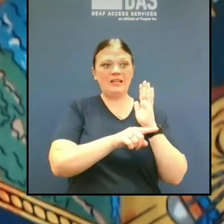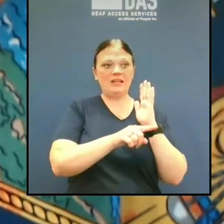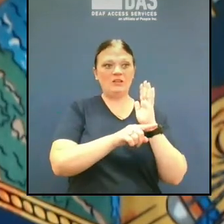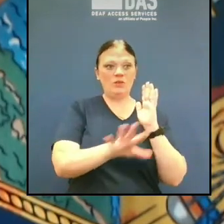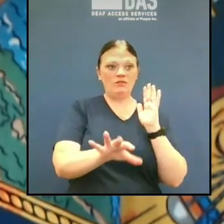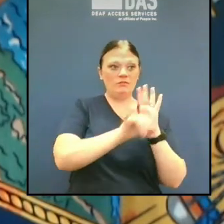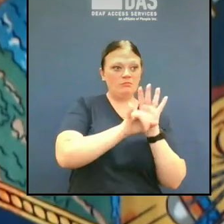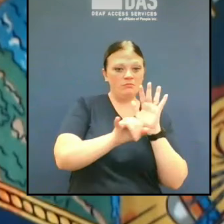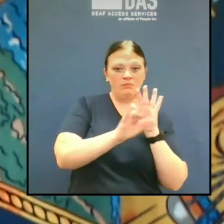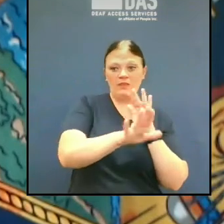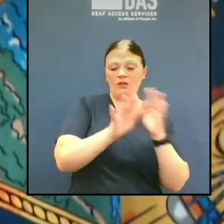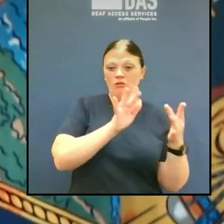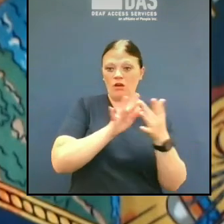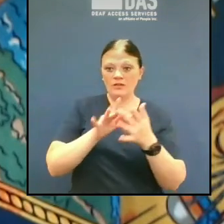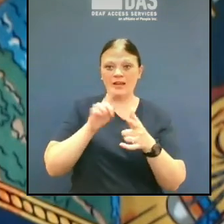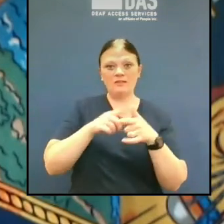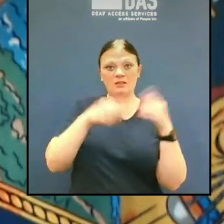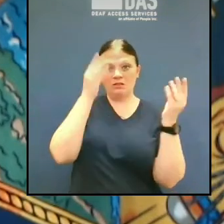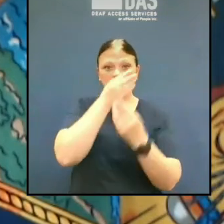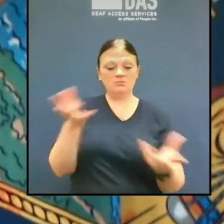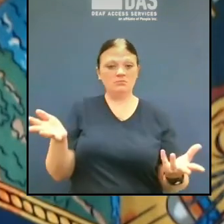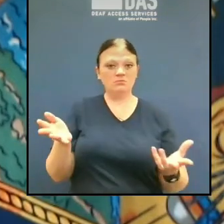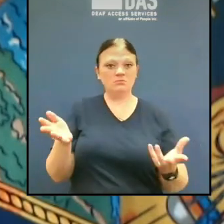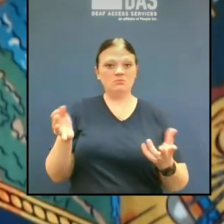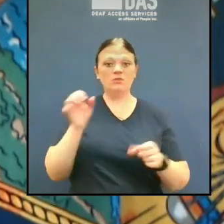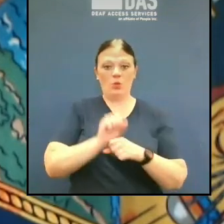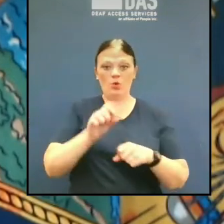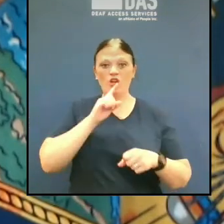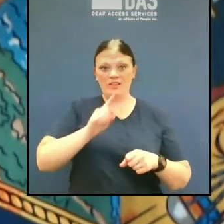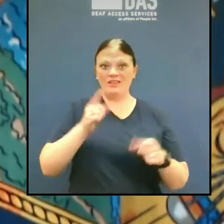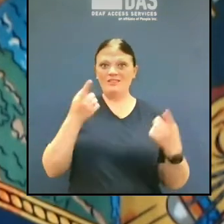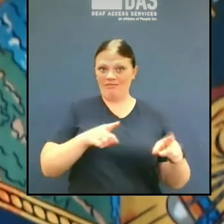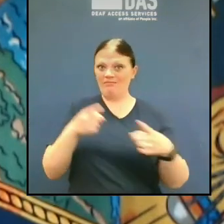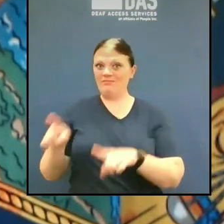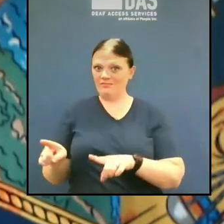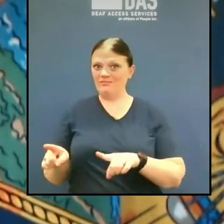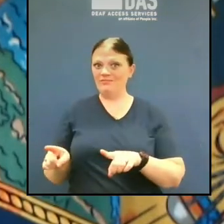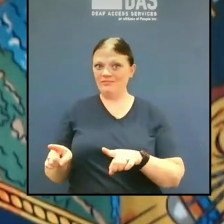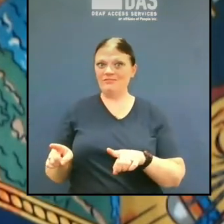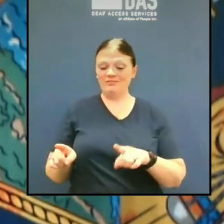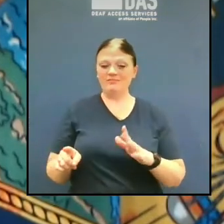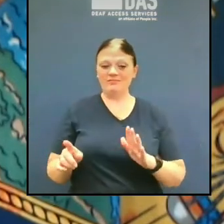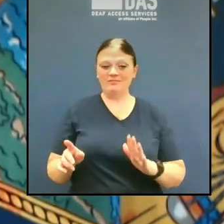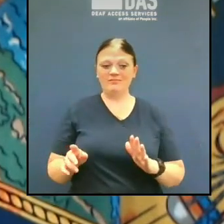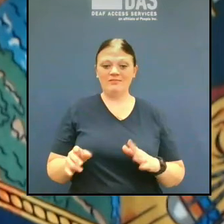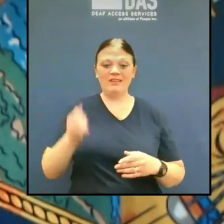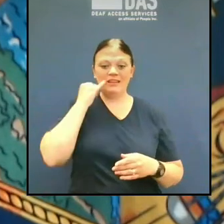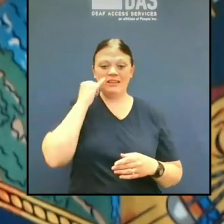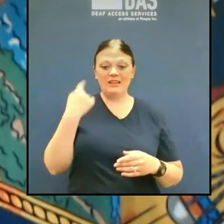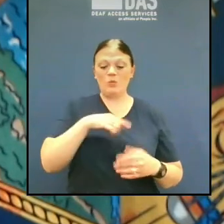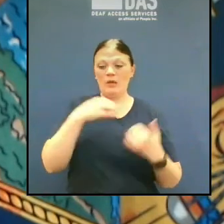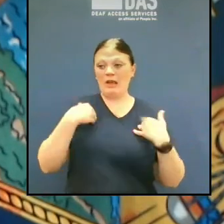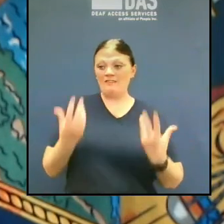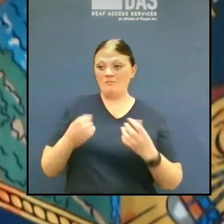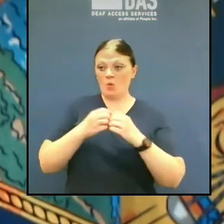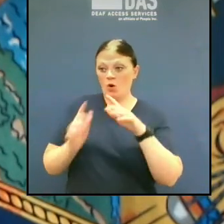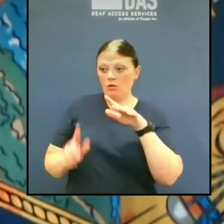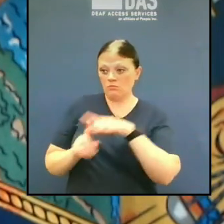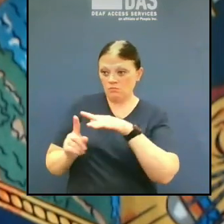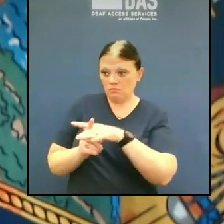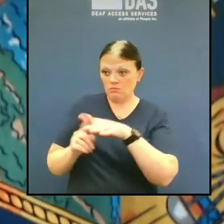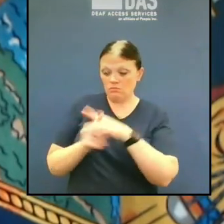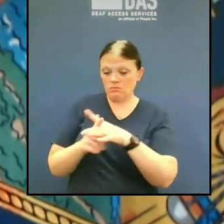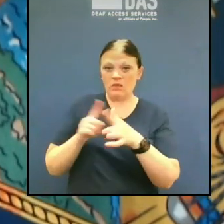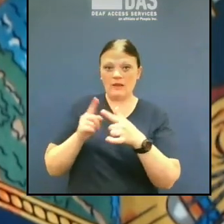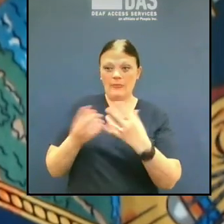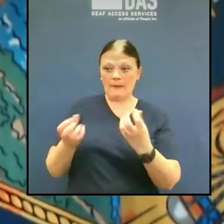and notifying their contacts. So that work is getting done. And if we have more cases and more